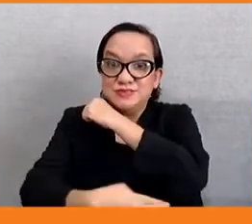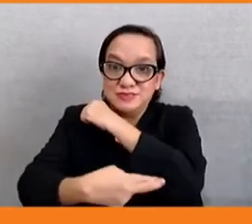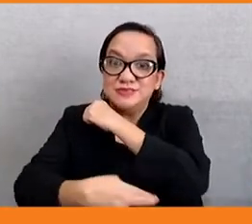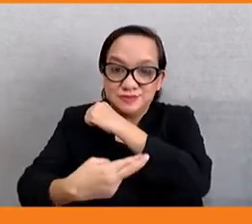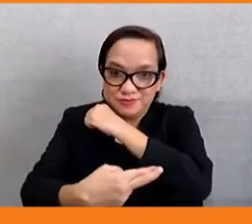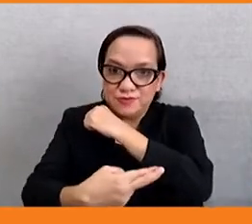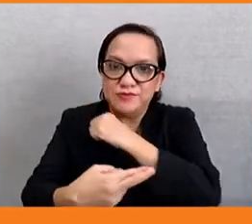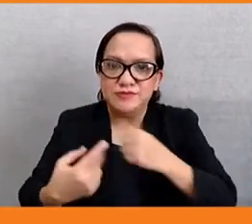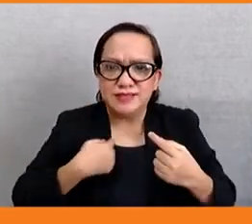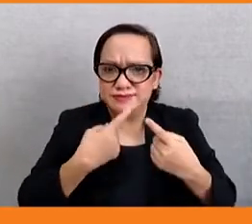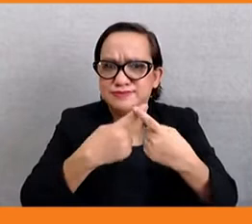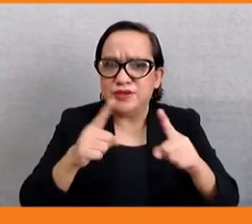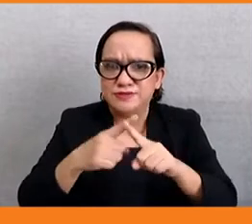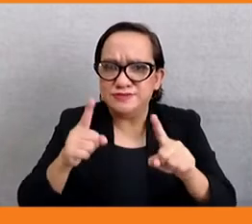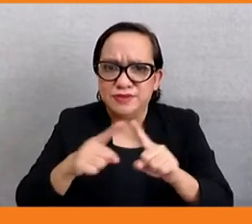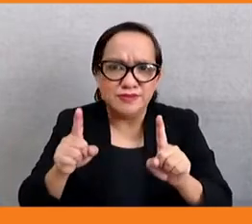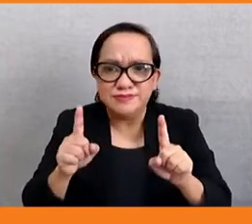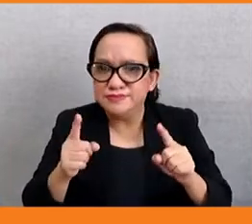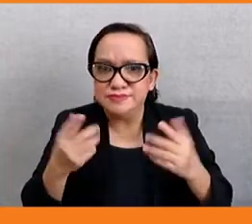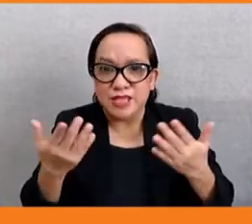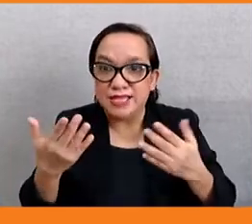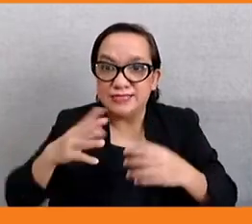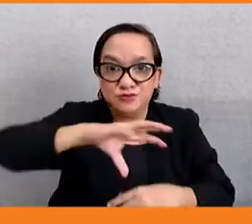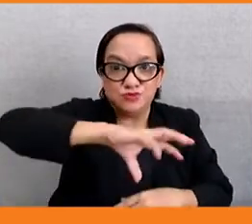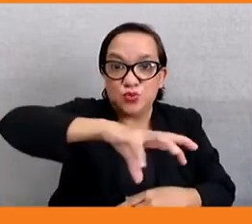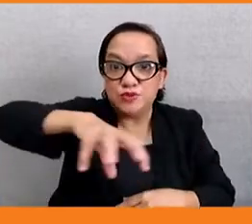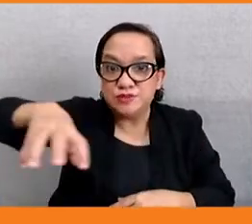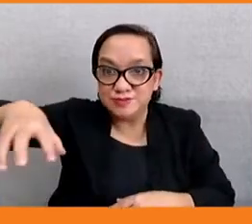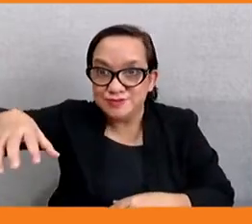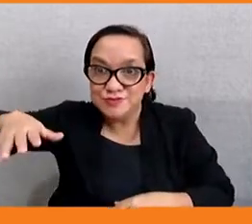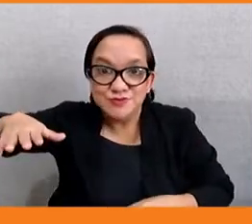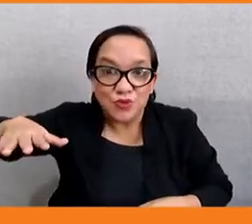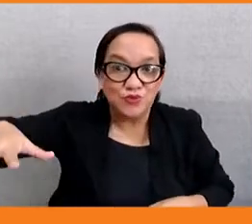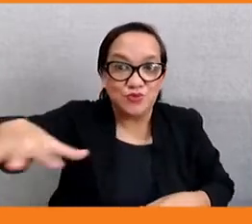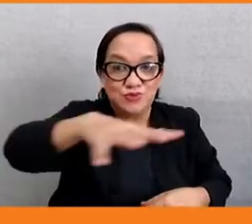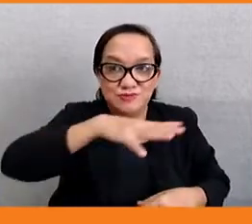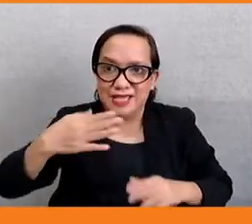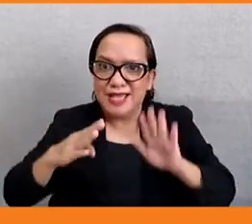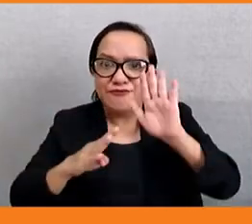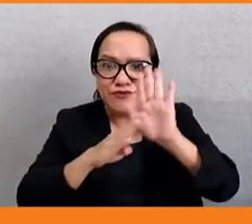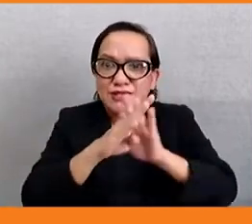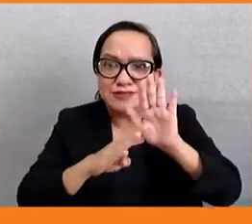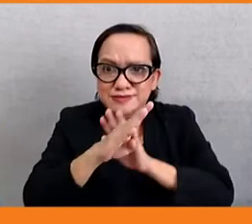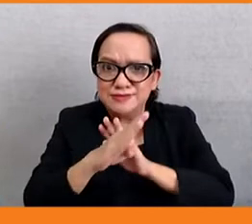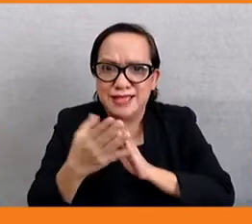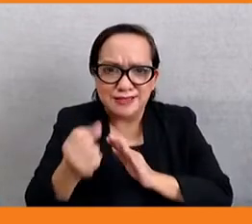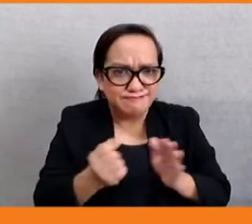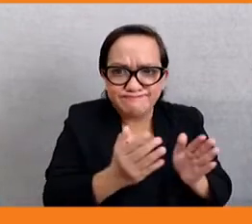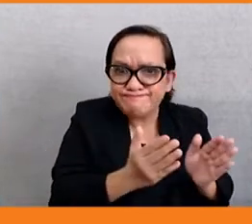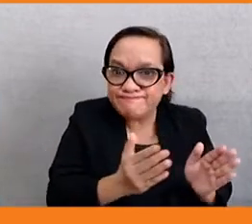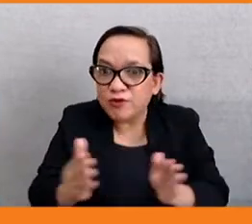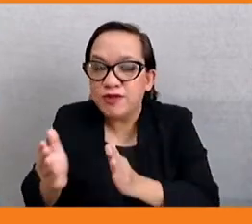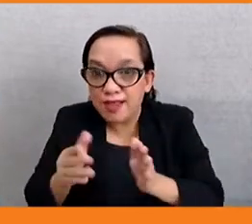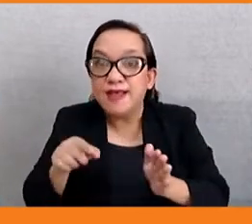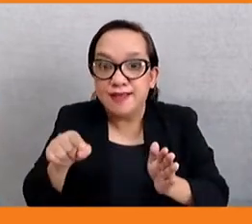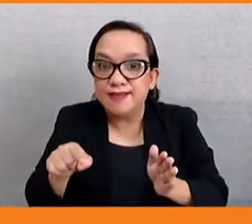member countries, DMCs, to plan their development plan. Obviously, under this new energy policy,